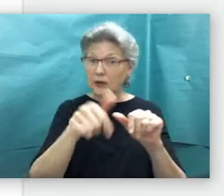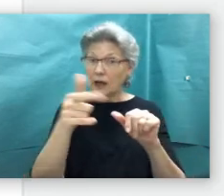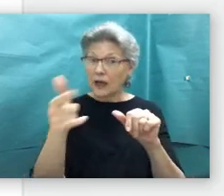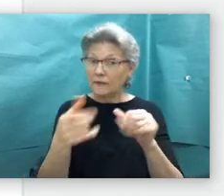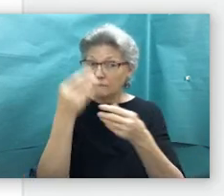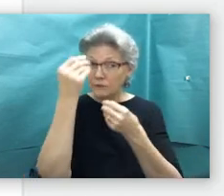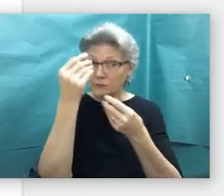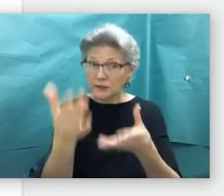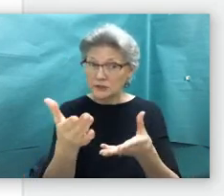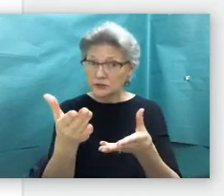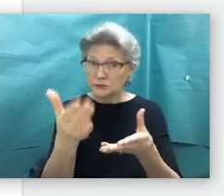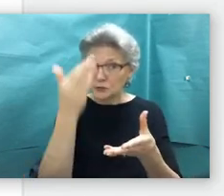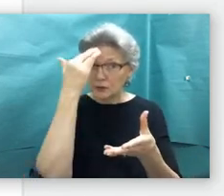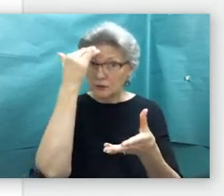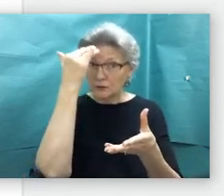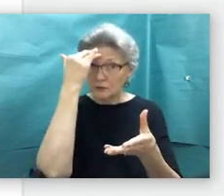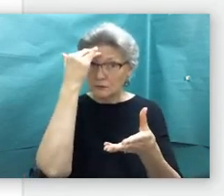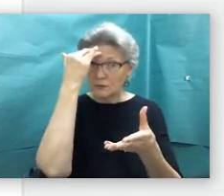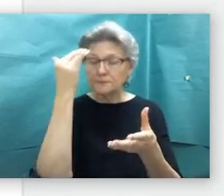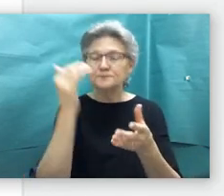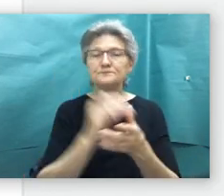other information we know?